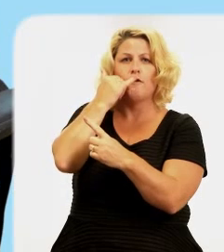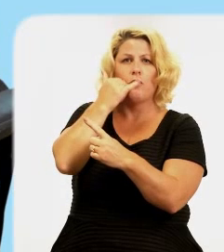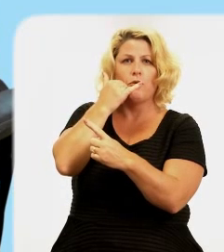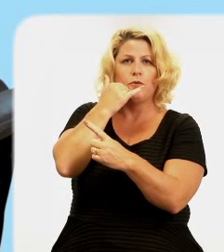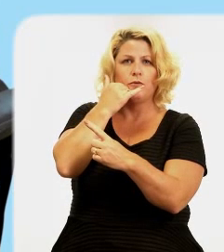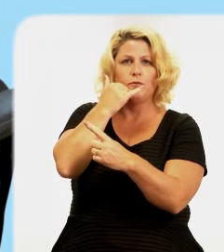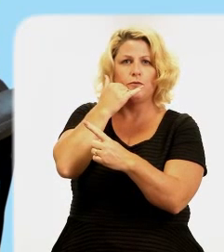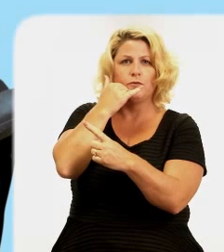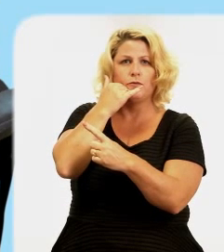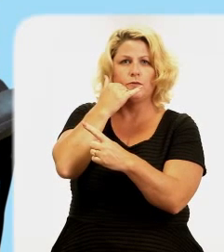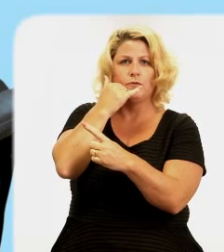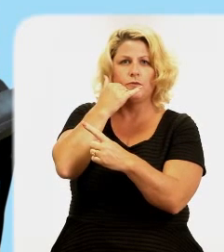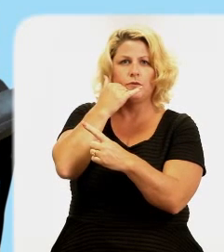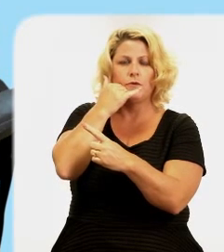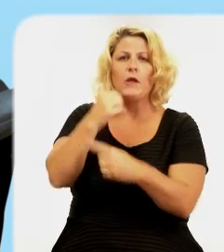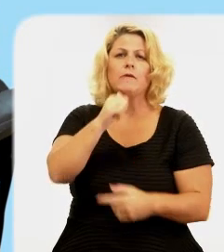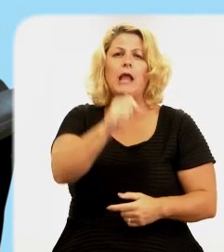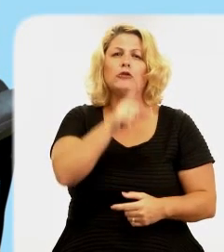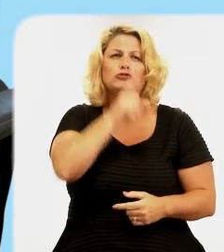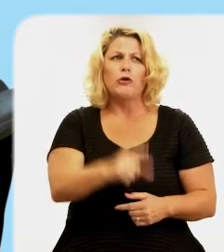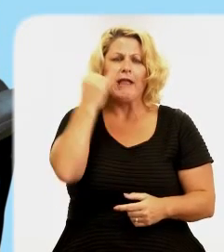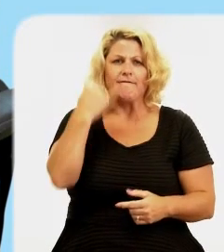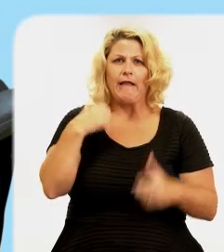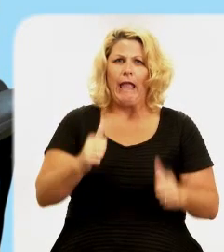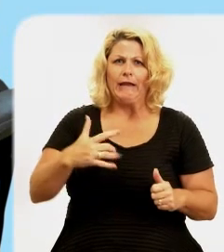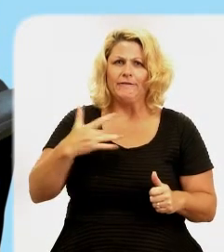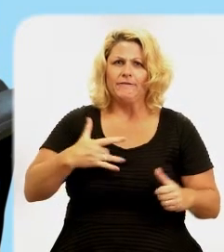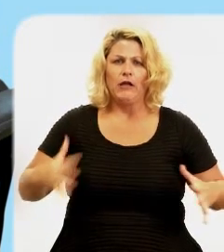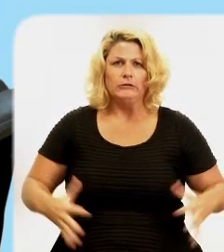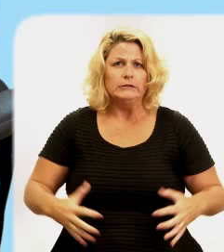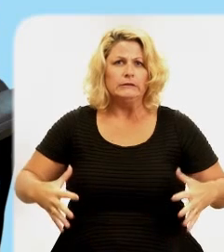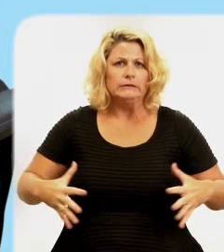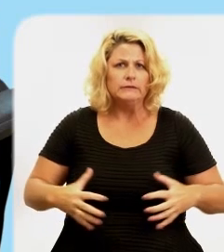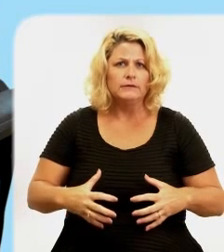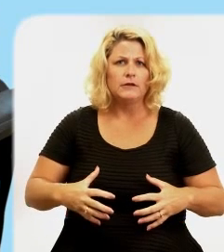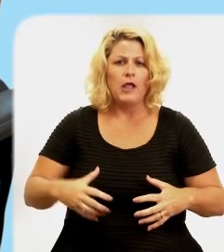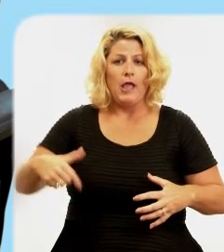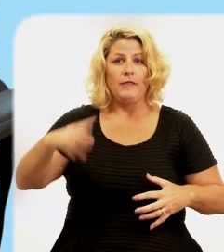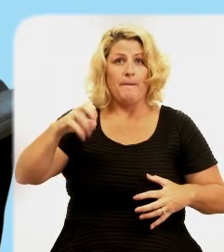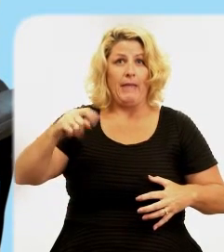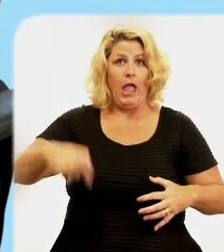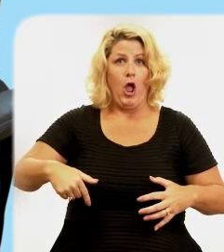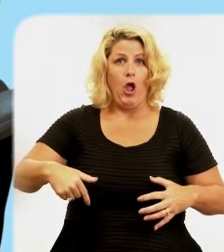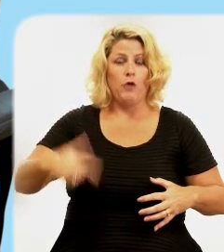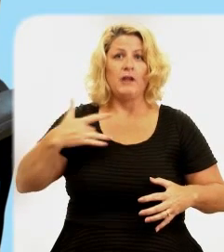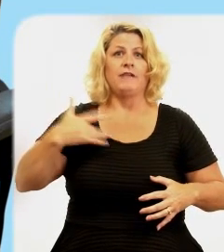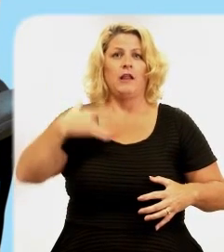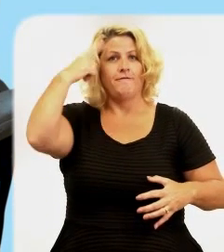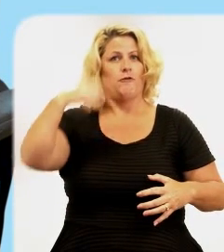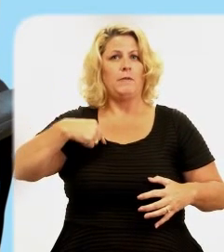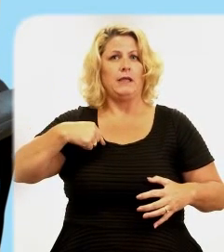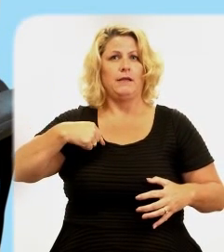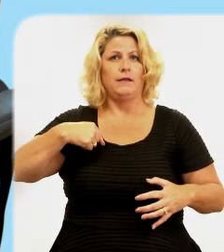phone. And since we weren't sure if I could feel the contractions or not, the belt would monitor